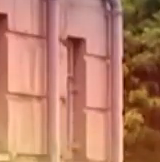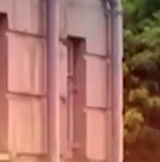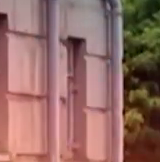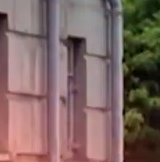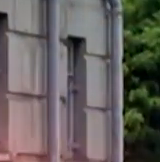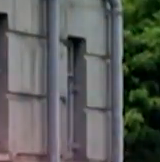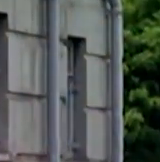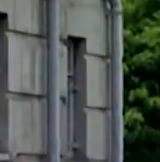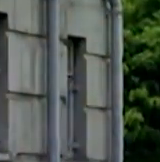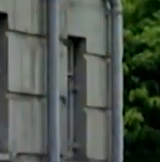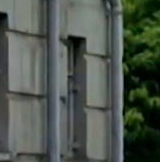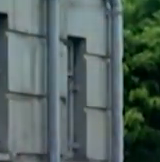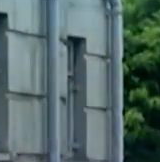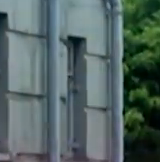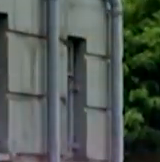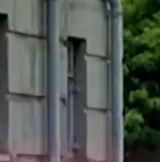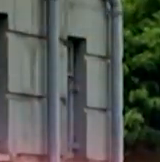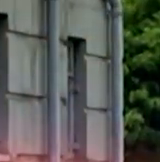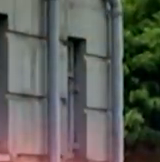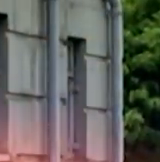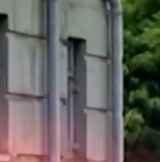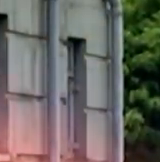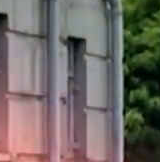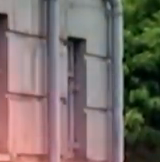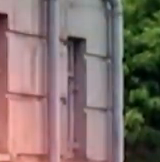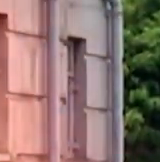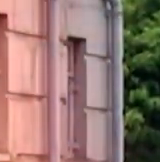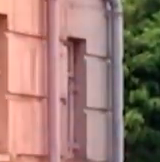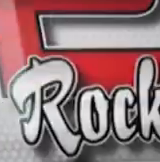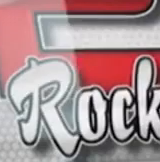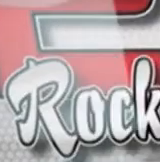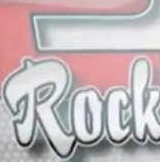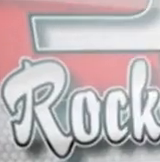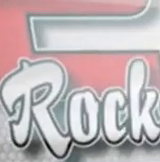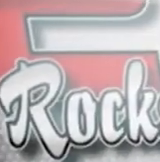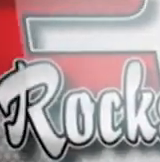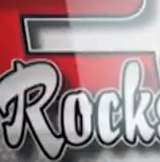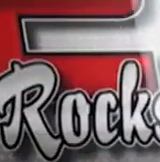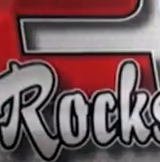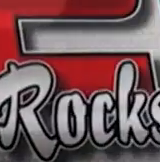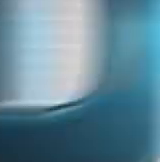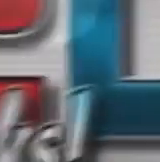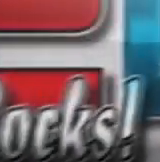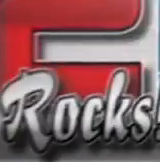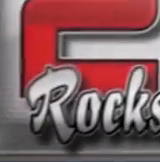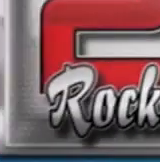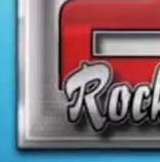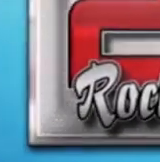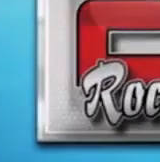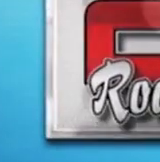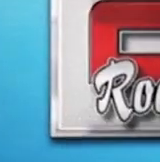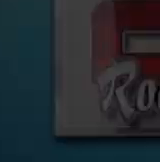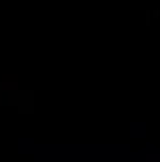My name is Enrico. I love listening to Today FM. Today FM rocks in Suva. Today's hit music on Today FM.